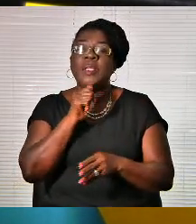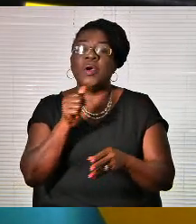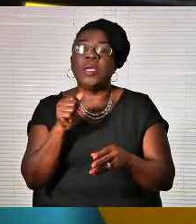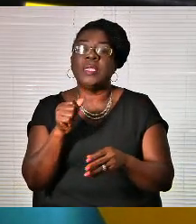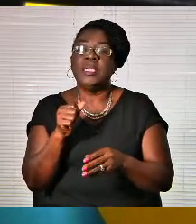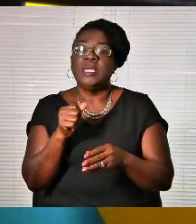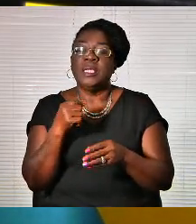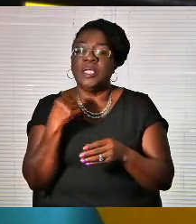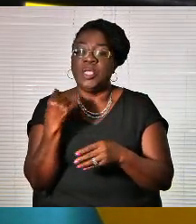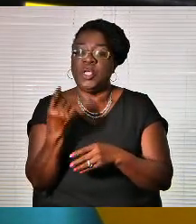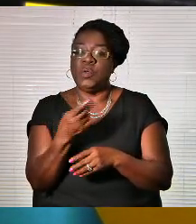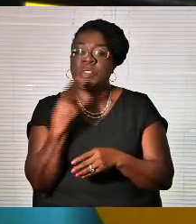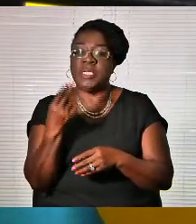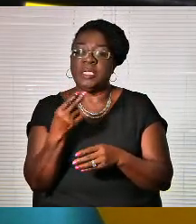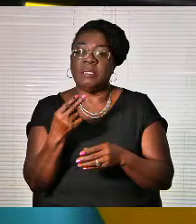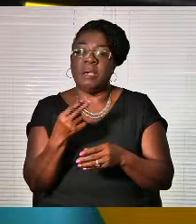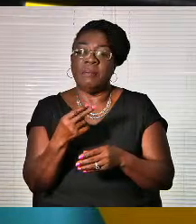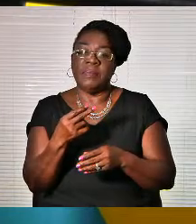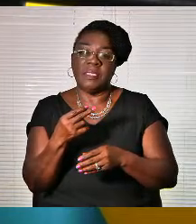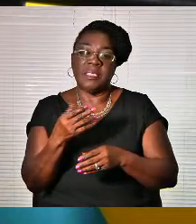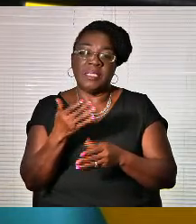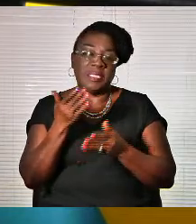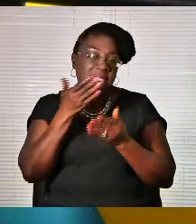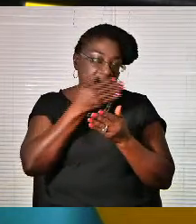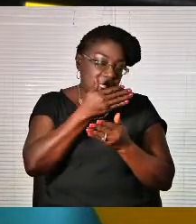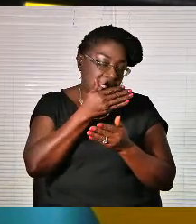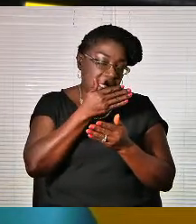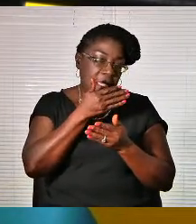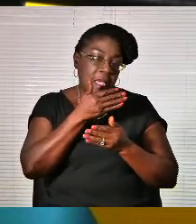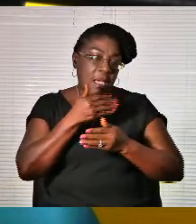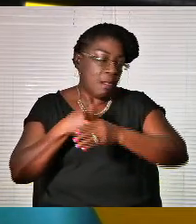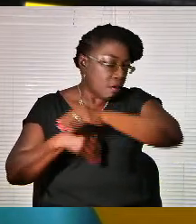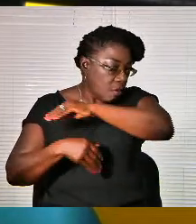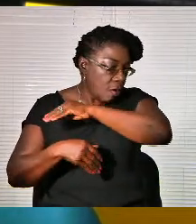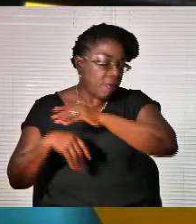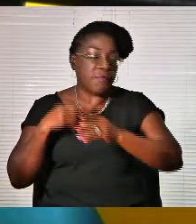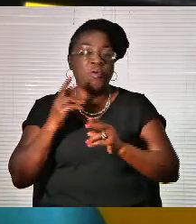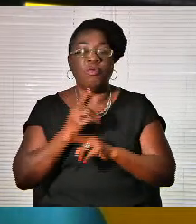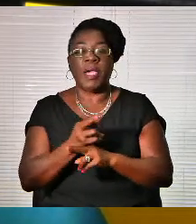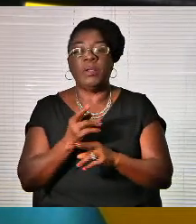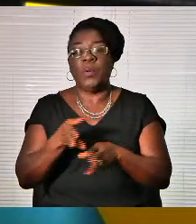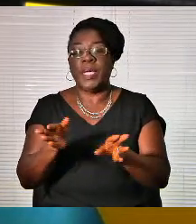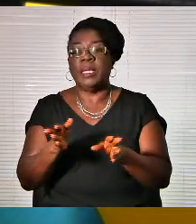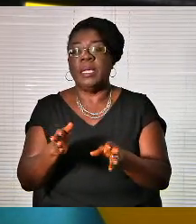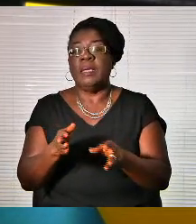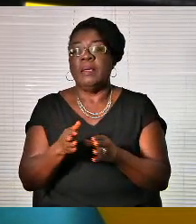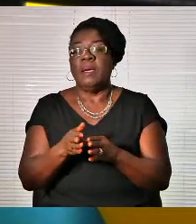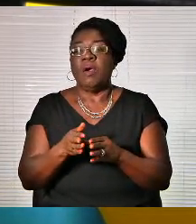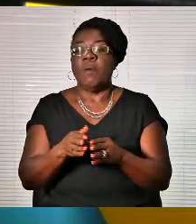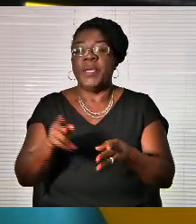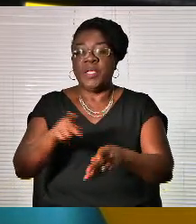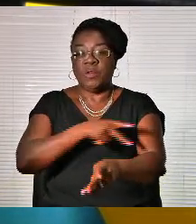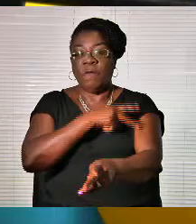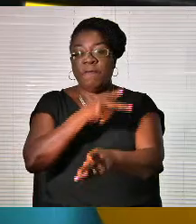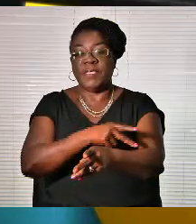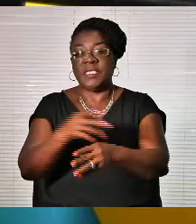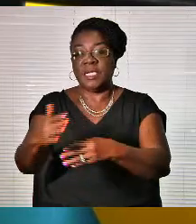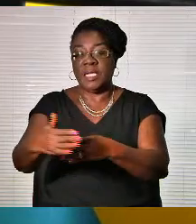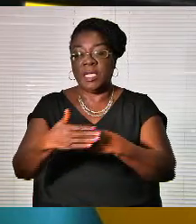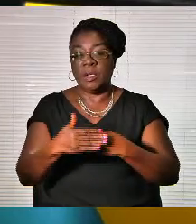and sneezing etiquette, touching their face, or being too physically close,